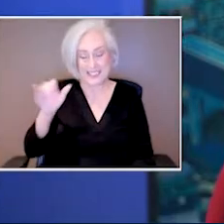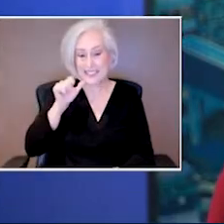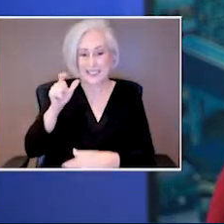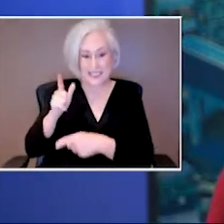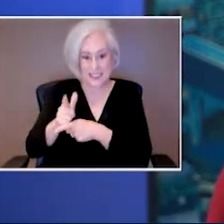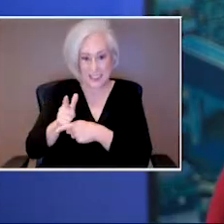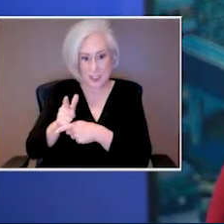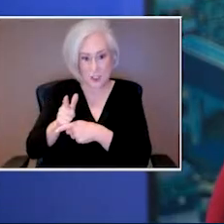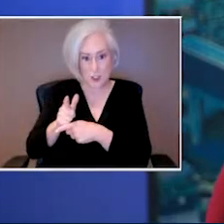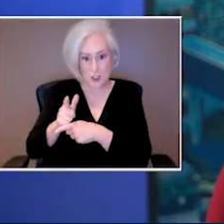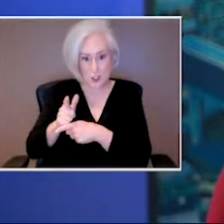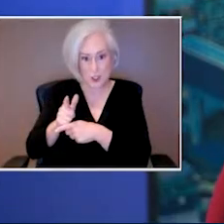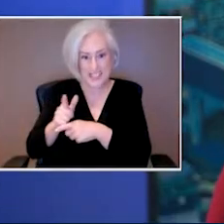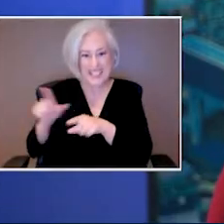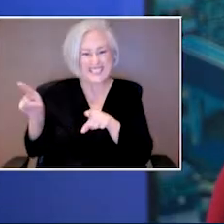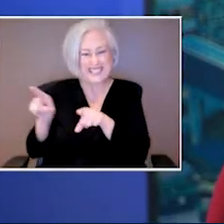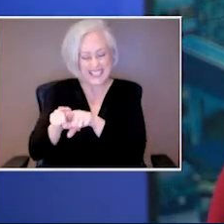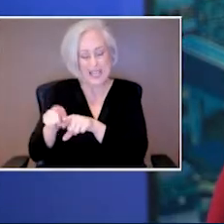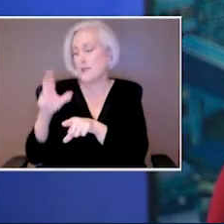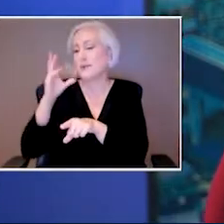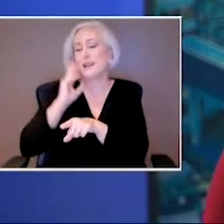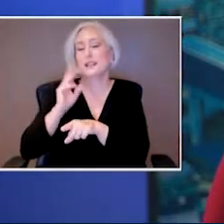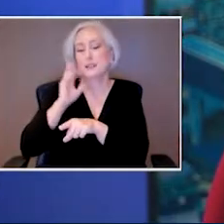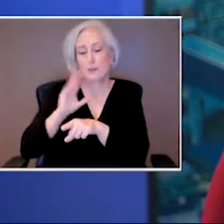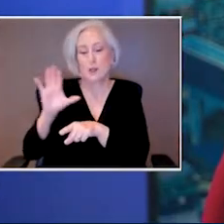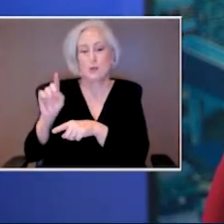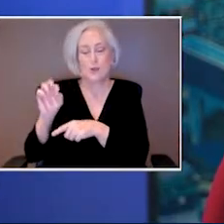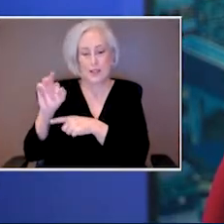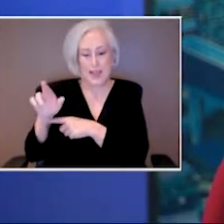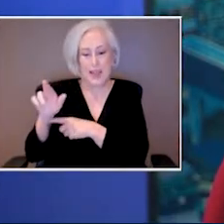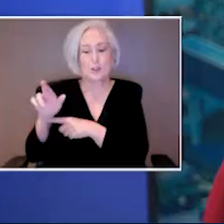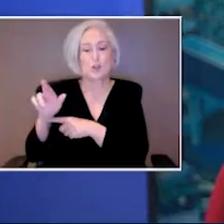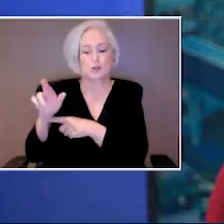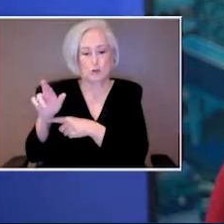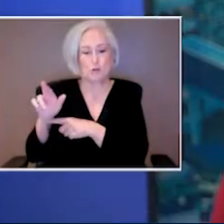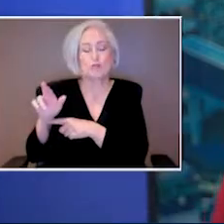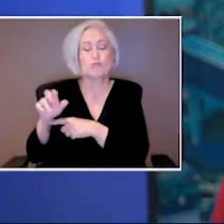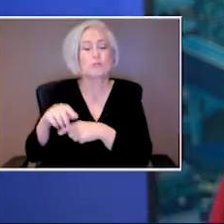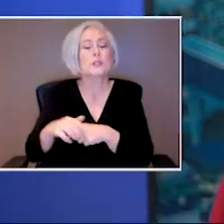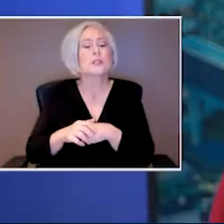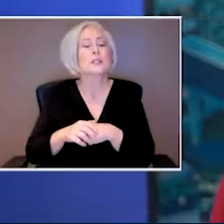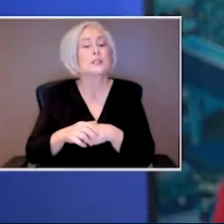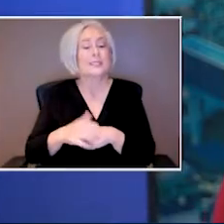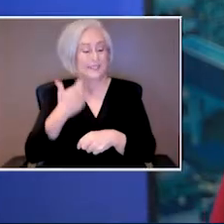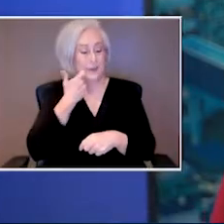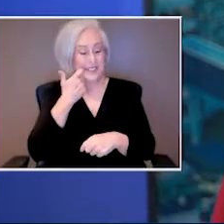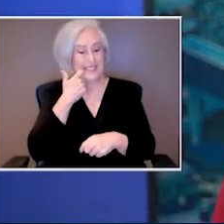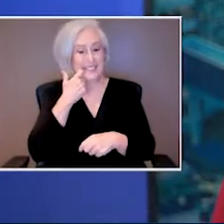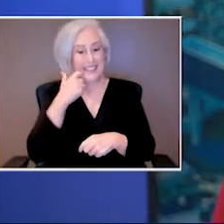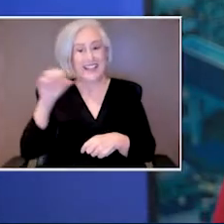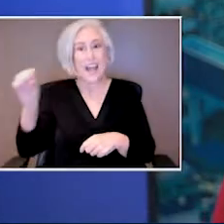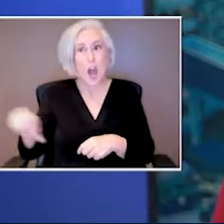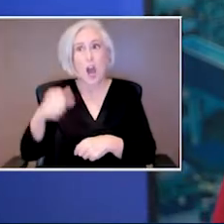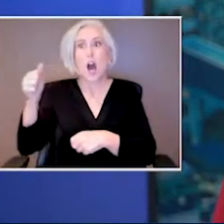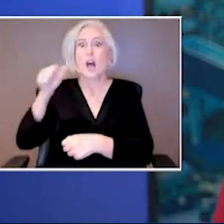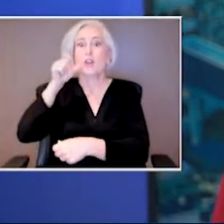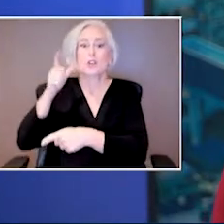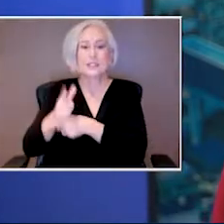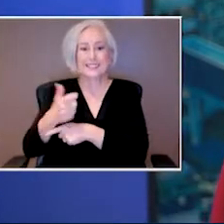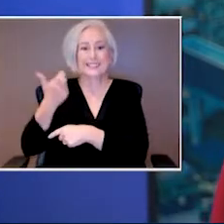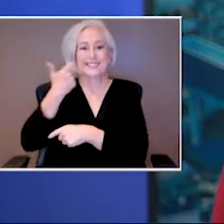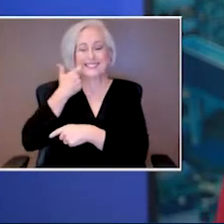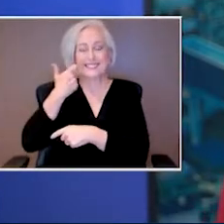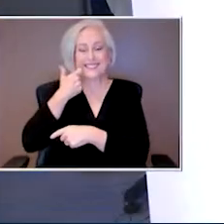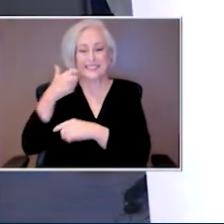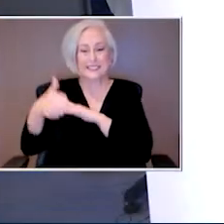having a very similar experience, our cancer journeys. And then recently, my dad's other sister was just diagnosed with breast cancer. And were they young